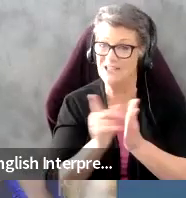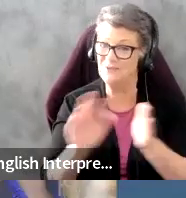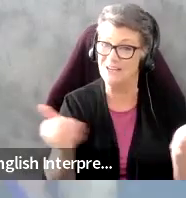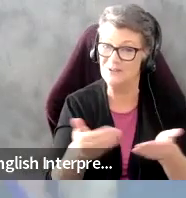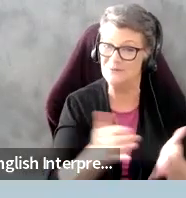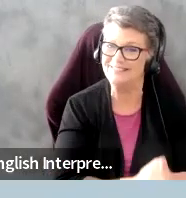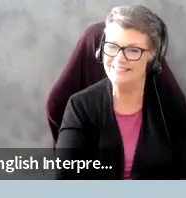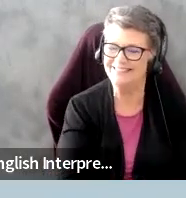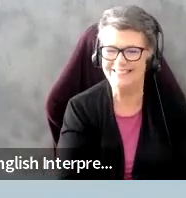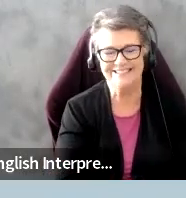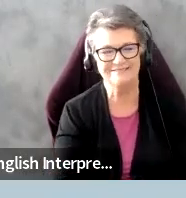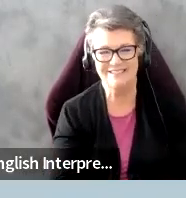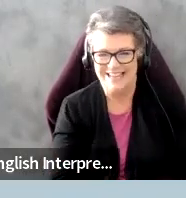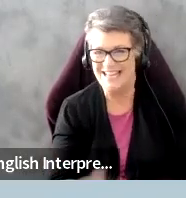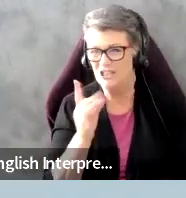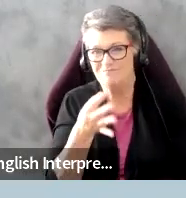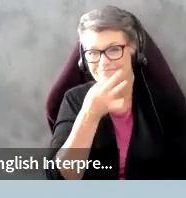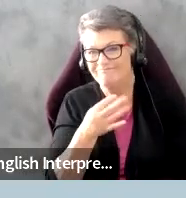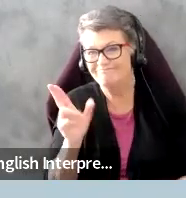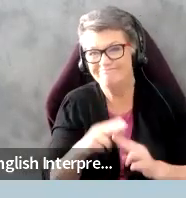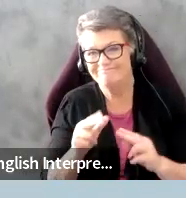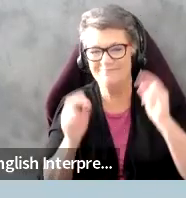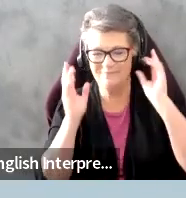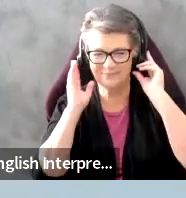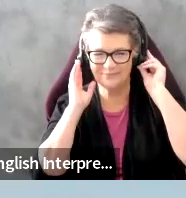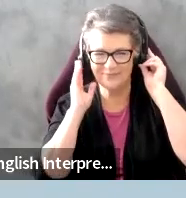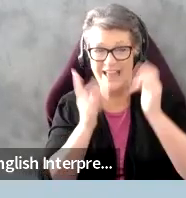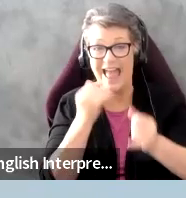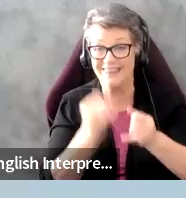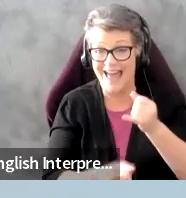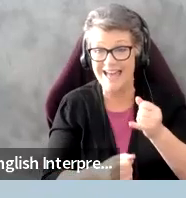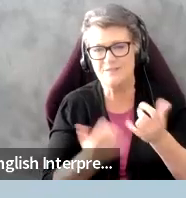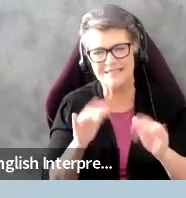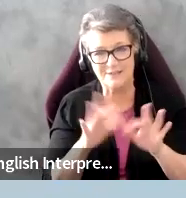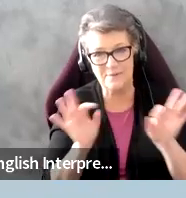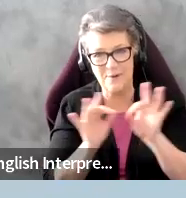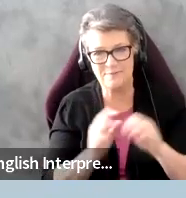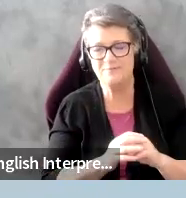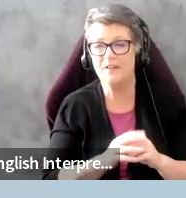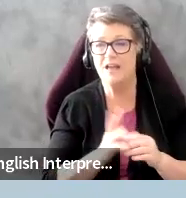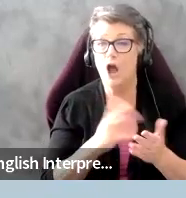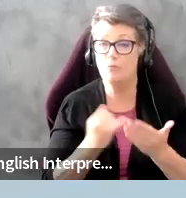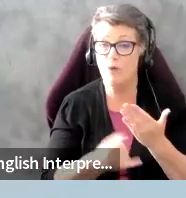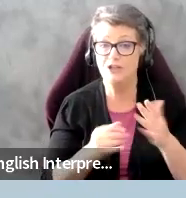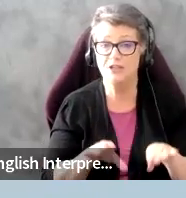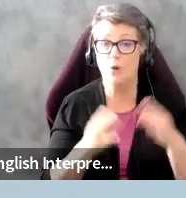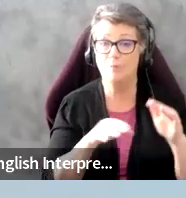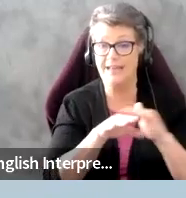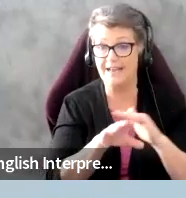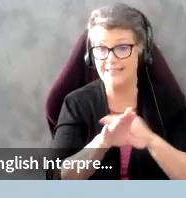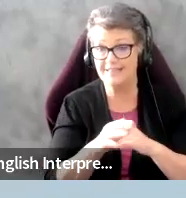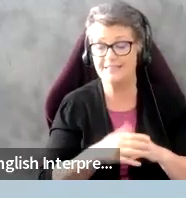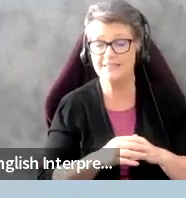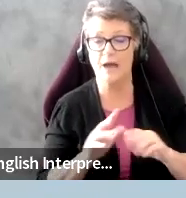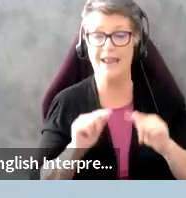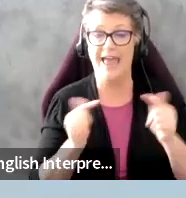it, because I can't speak to it better than you. And last but not least, we have our project Open Access. And I'm going to hand